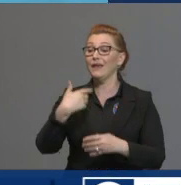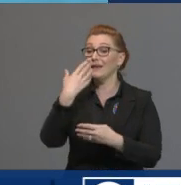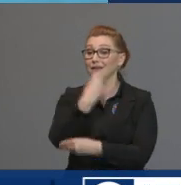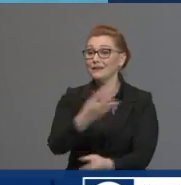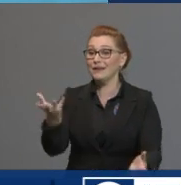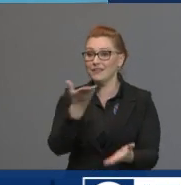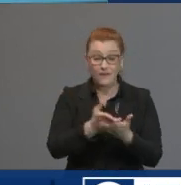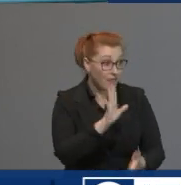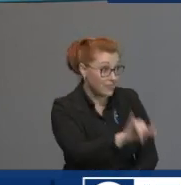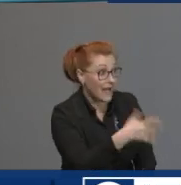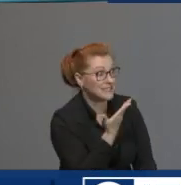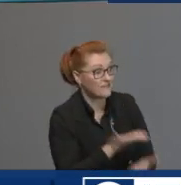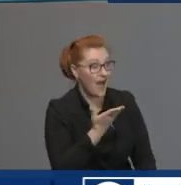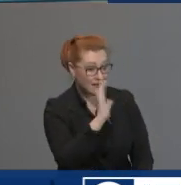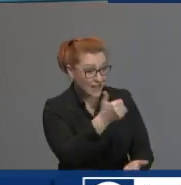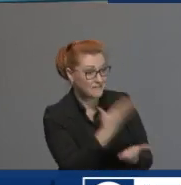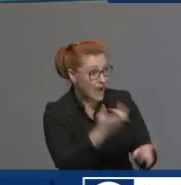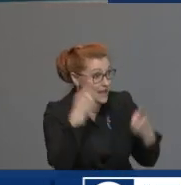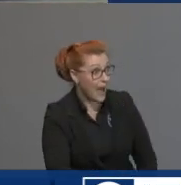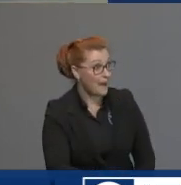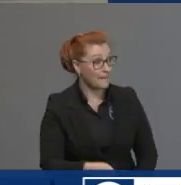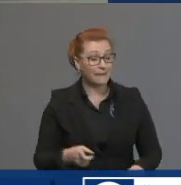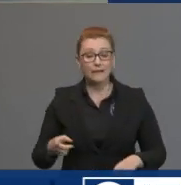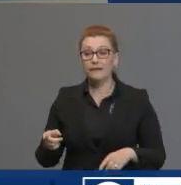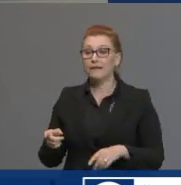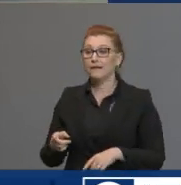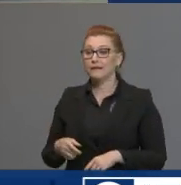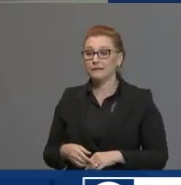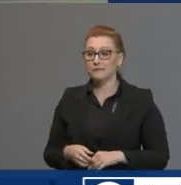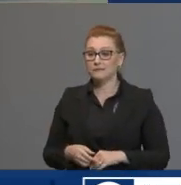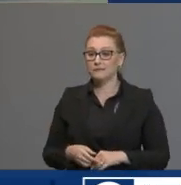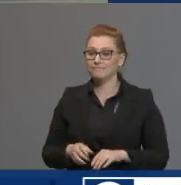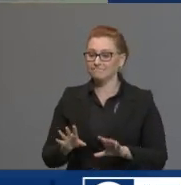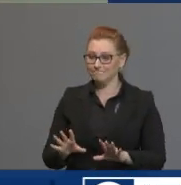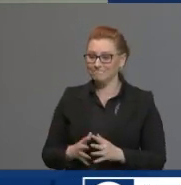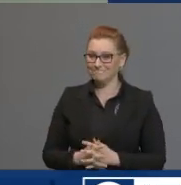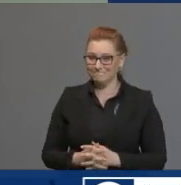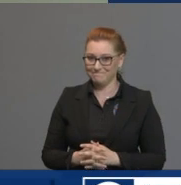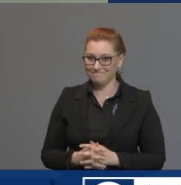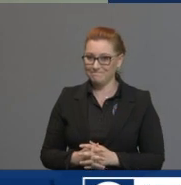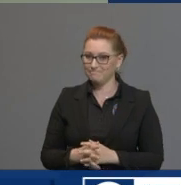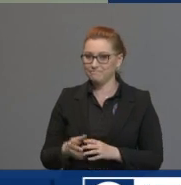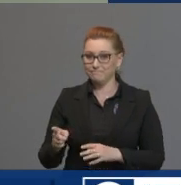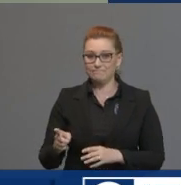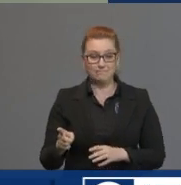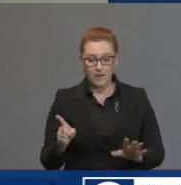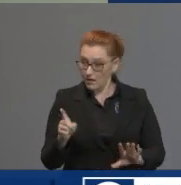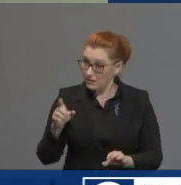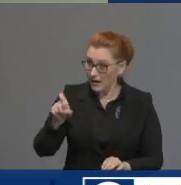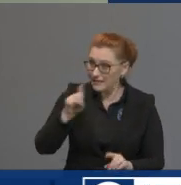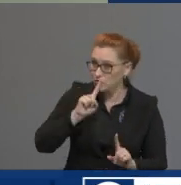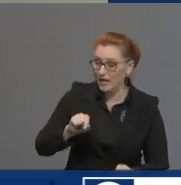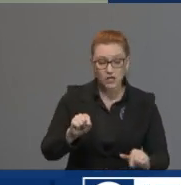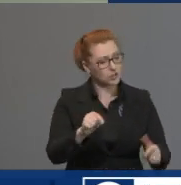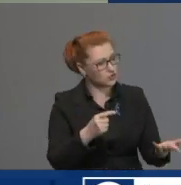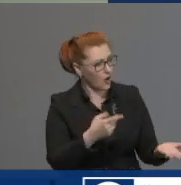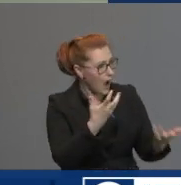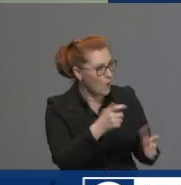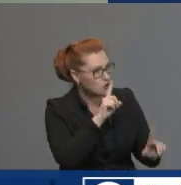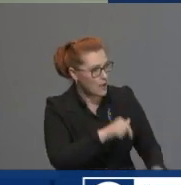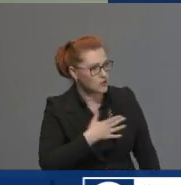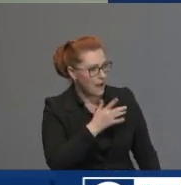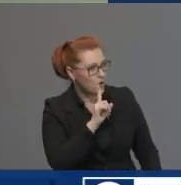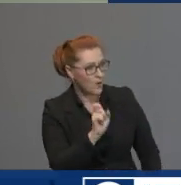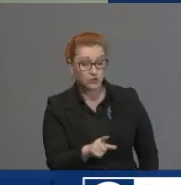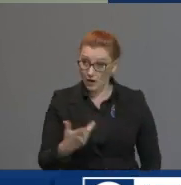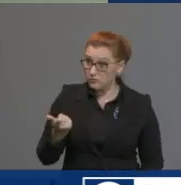facts of what's happening inside our long-term. Can I go? Can I answer, I want please? you to